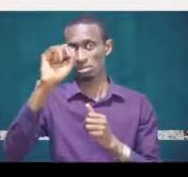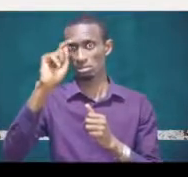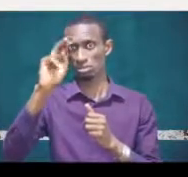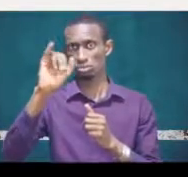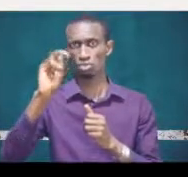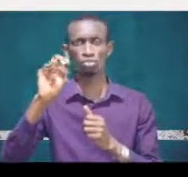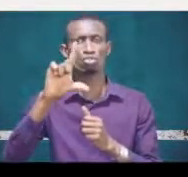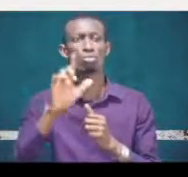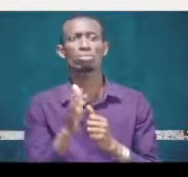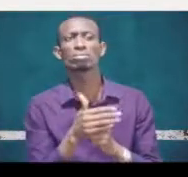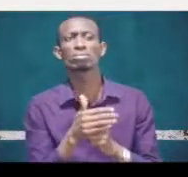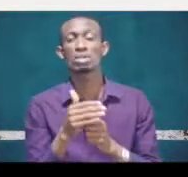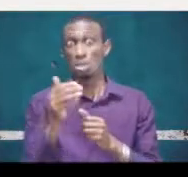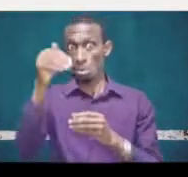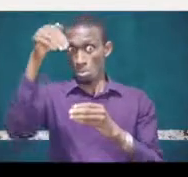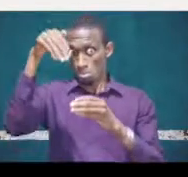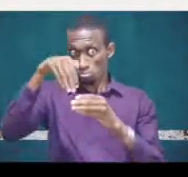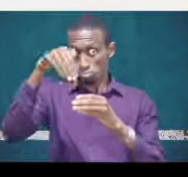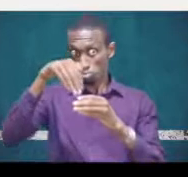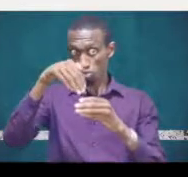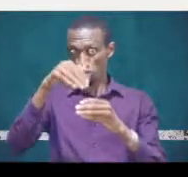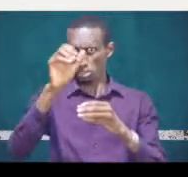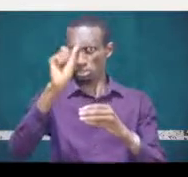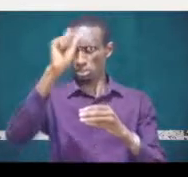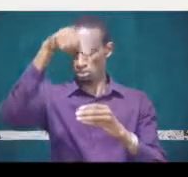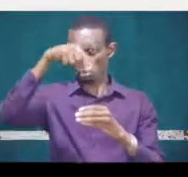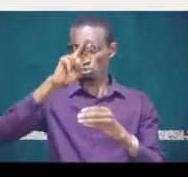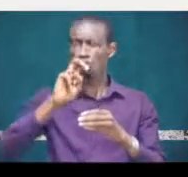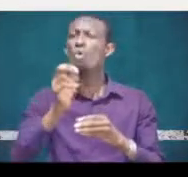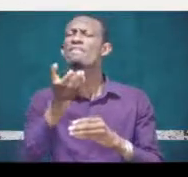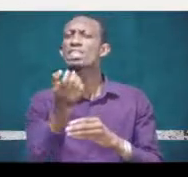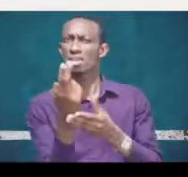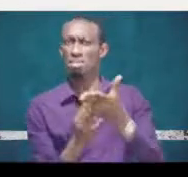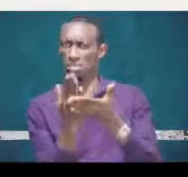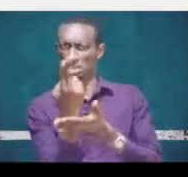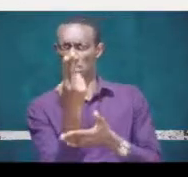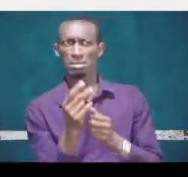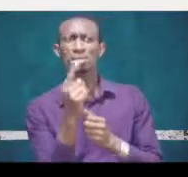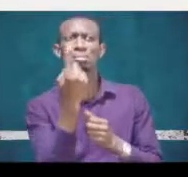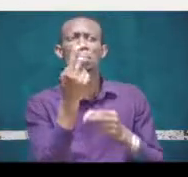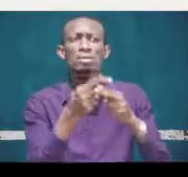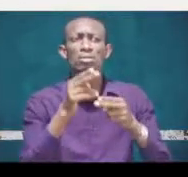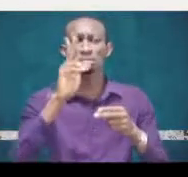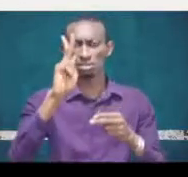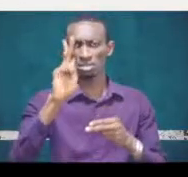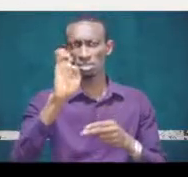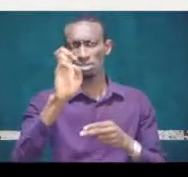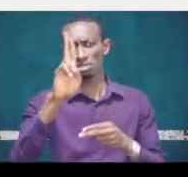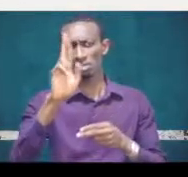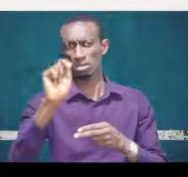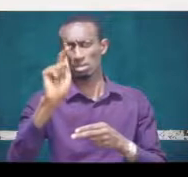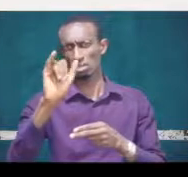call keratinized and non-keratinized. That means the one which is keratinized, it